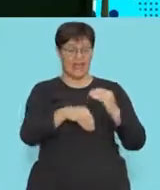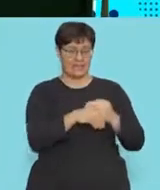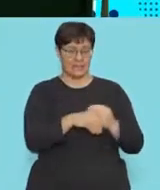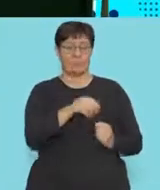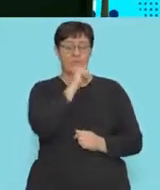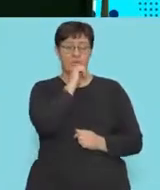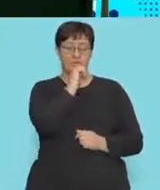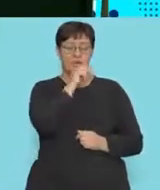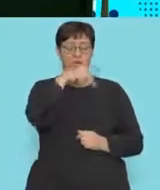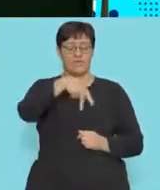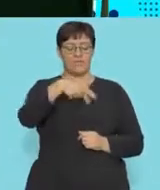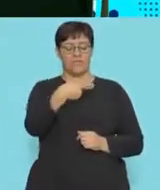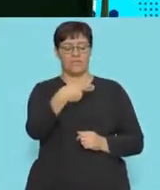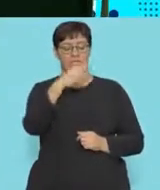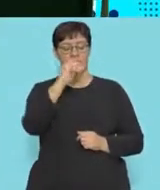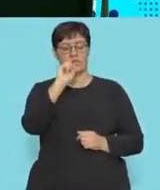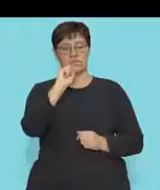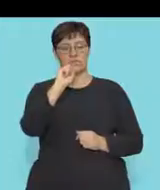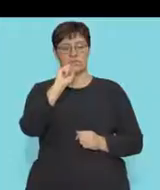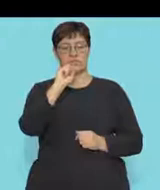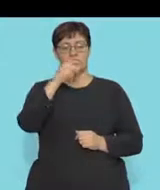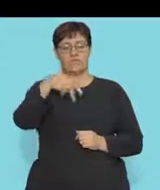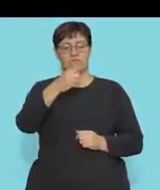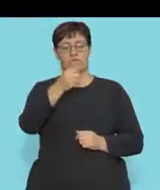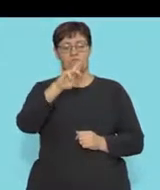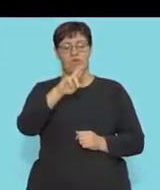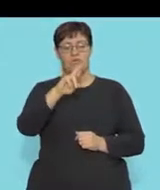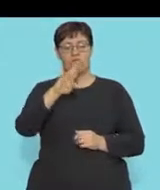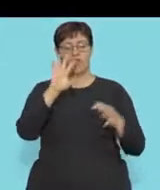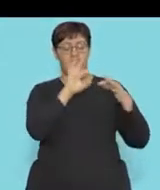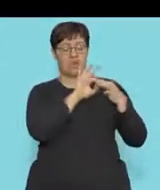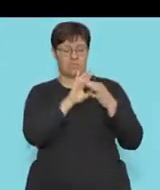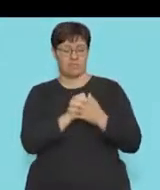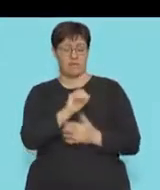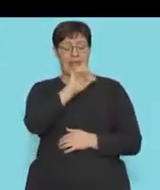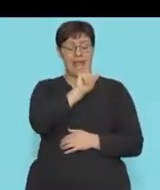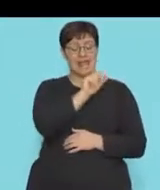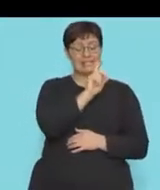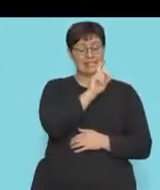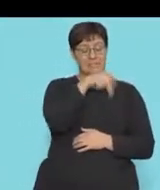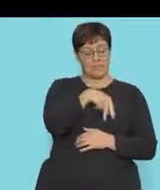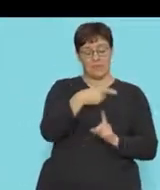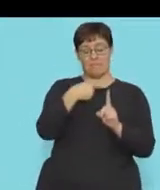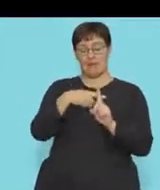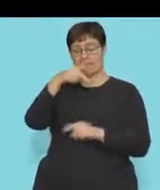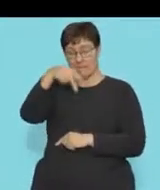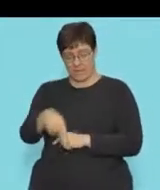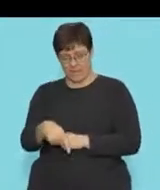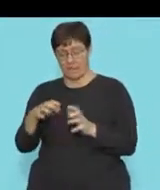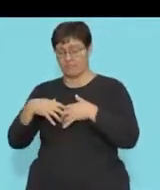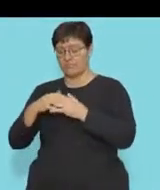term phosphorylation, which again points to how ADP plus a